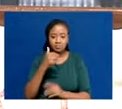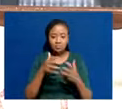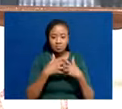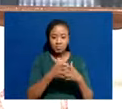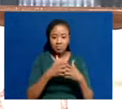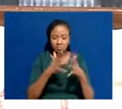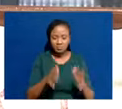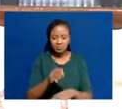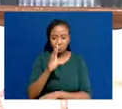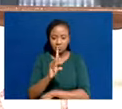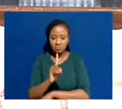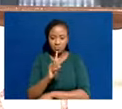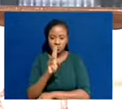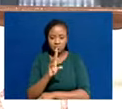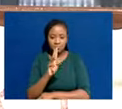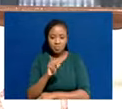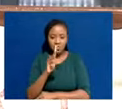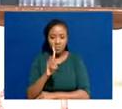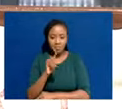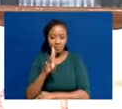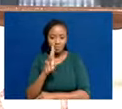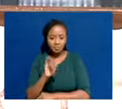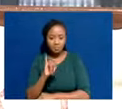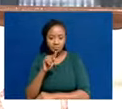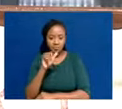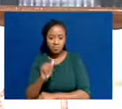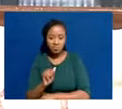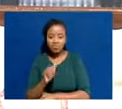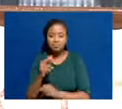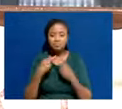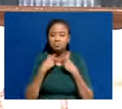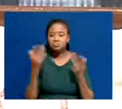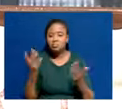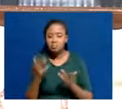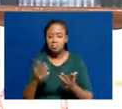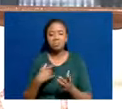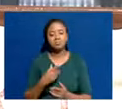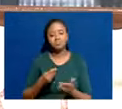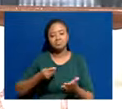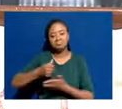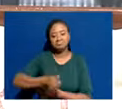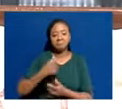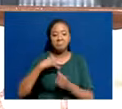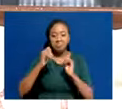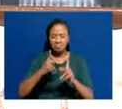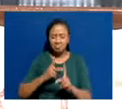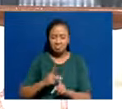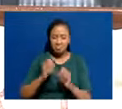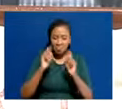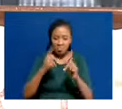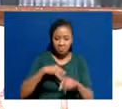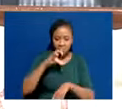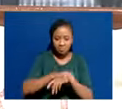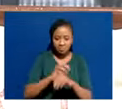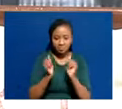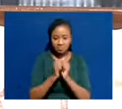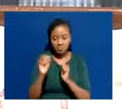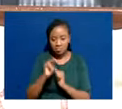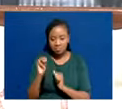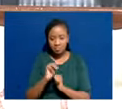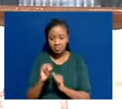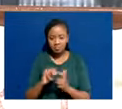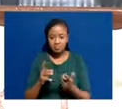CS. What was stuck? Compensation. We got 5-10 million shillings. People are being compensated.